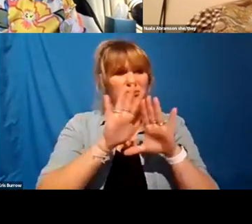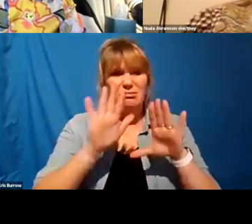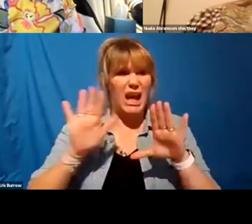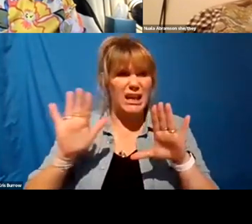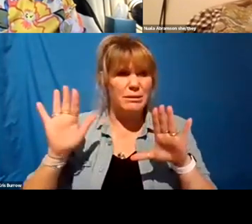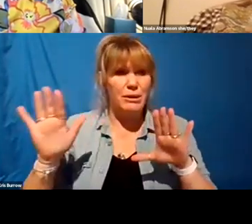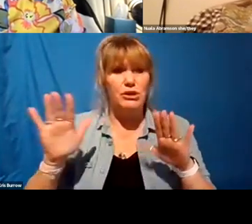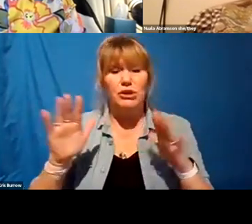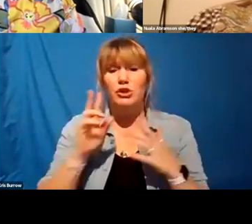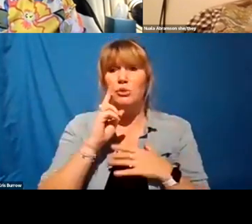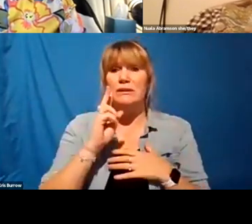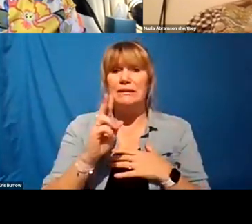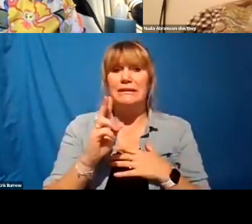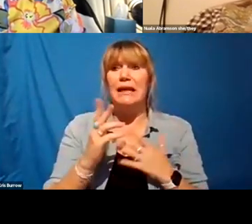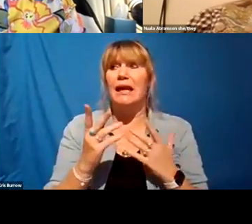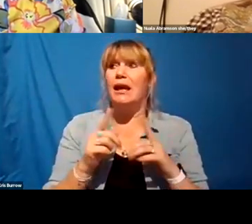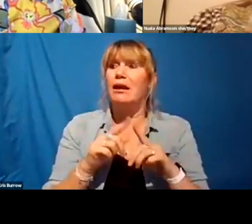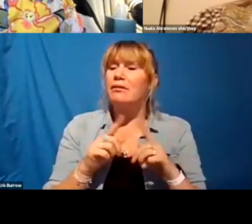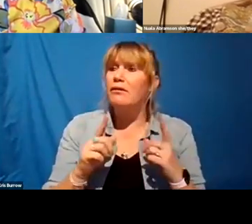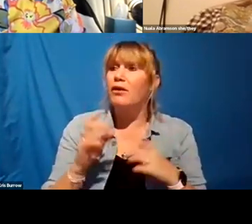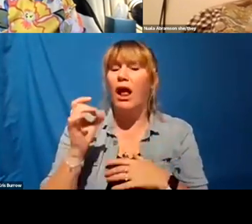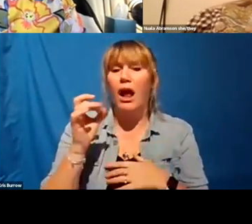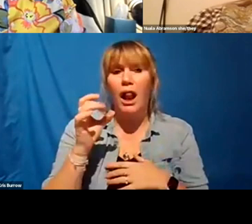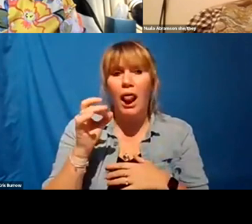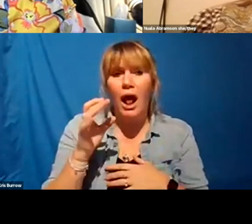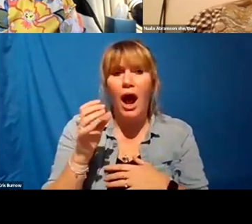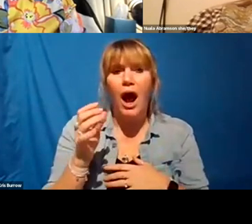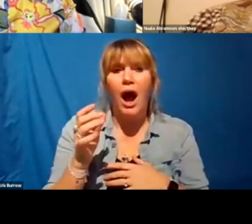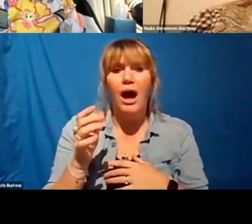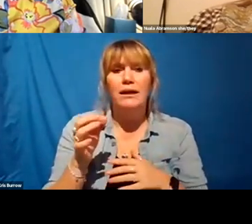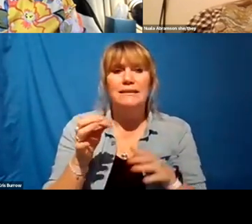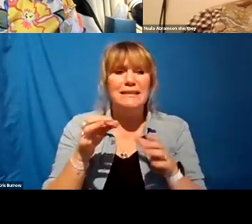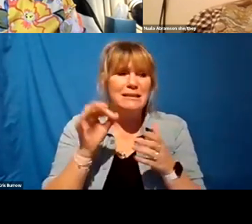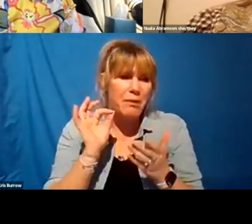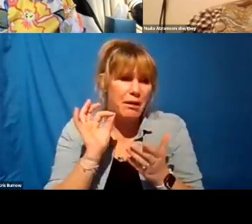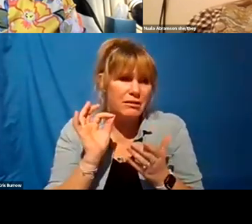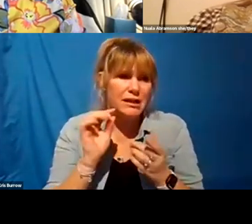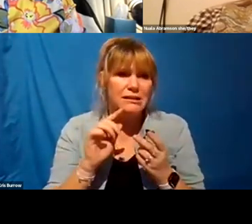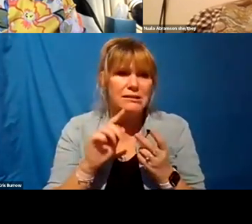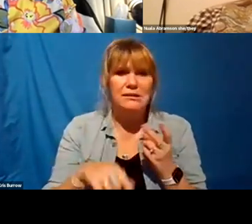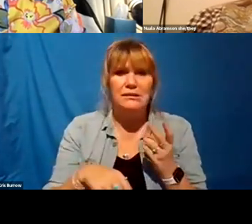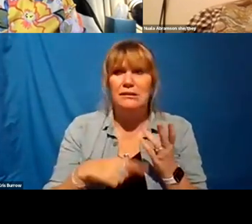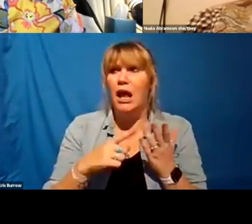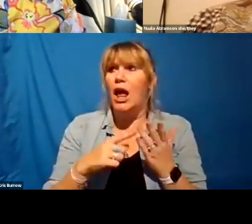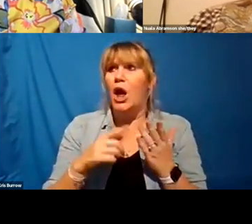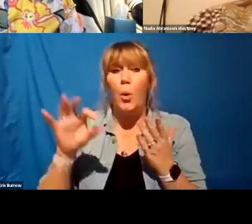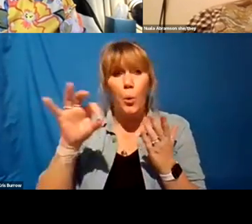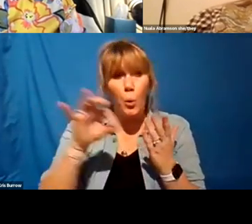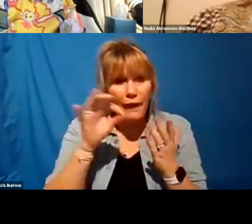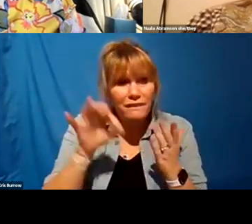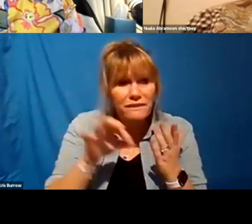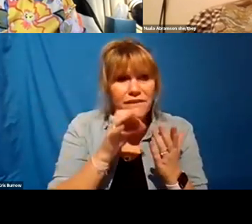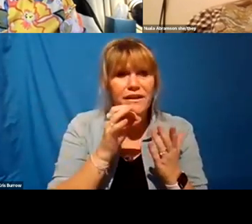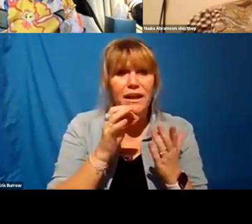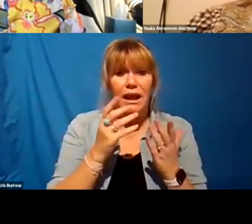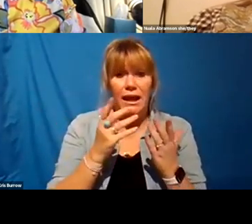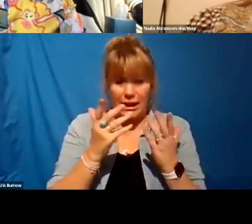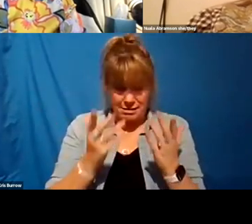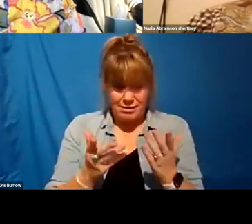see ceramics and glass and even stained glass and that kind of thing, and weaving definitely are making an appearance